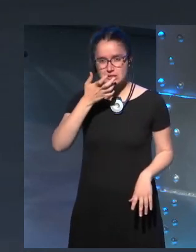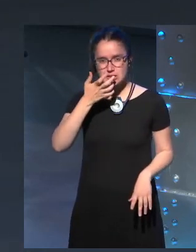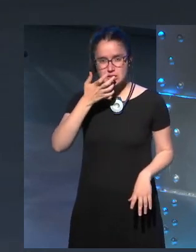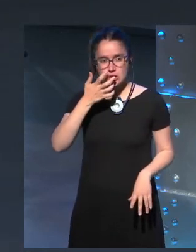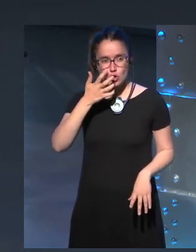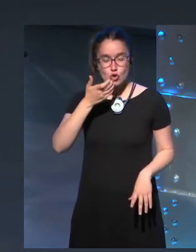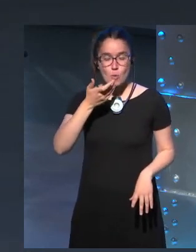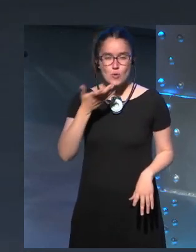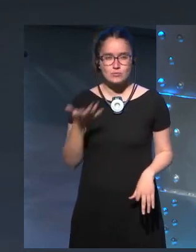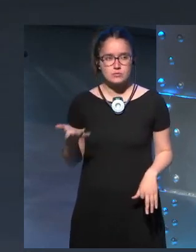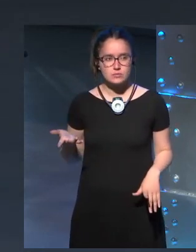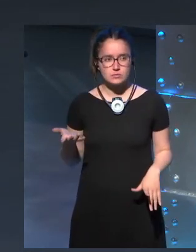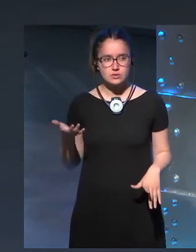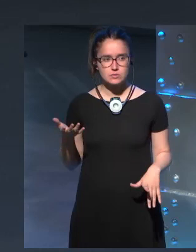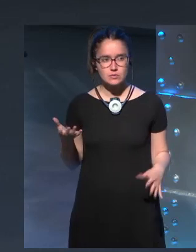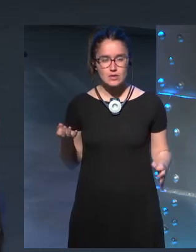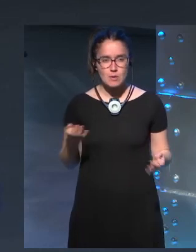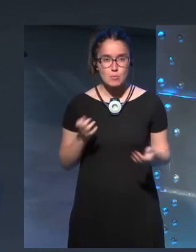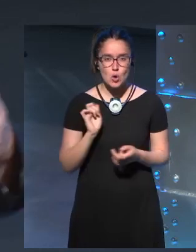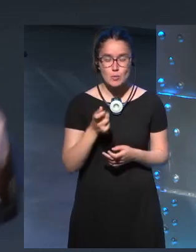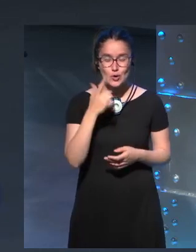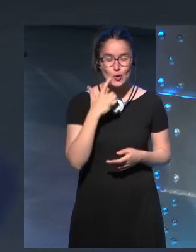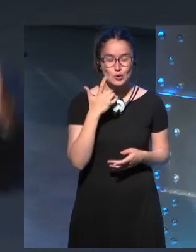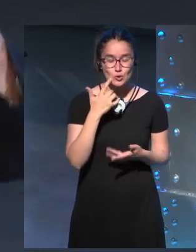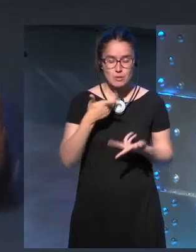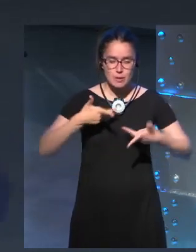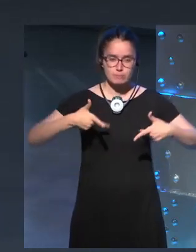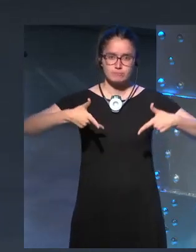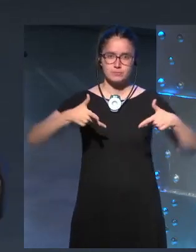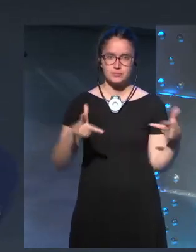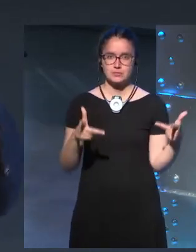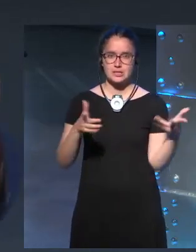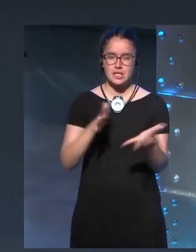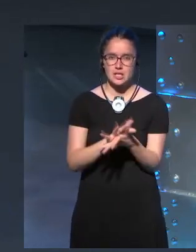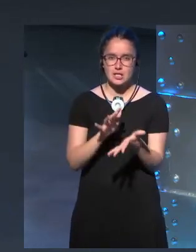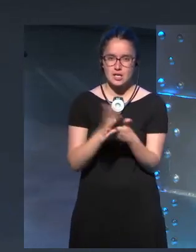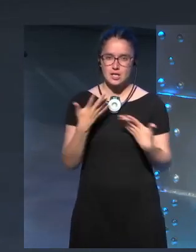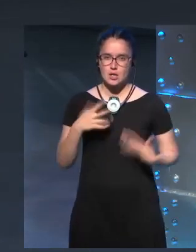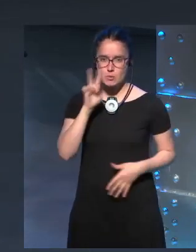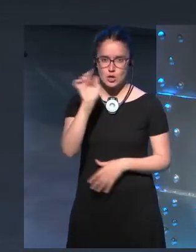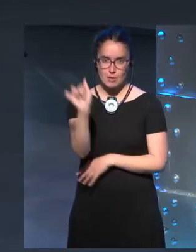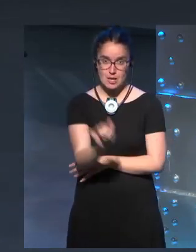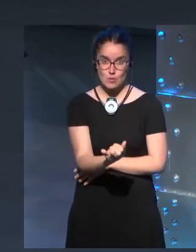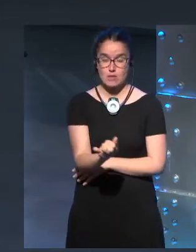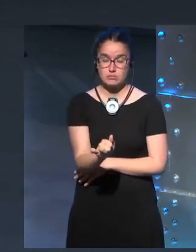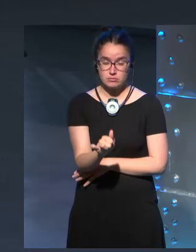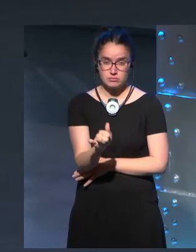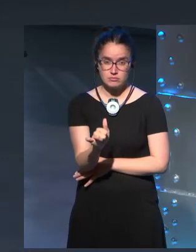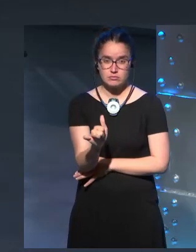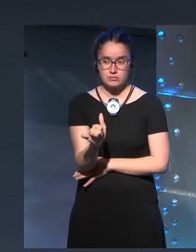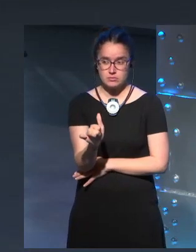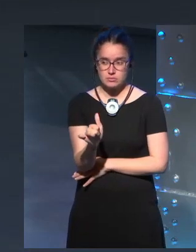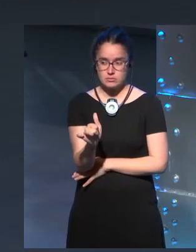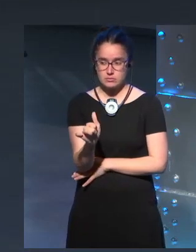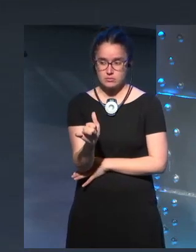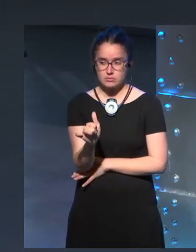time since I last went to the cinema. So it means that you must be accustomed to that, to sit down there, to watch the movie, to be